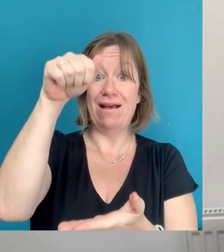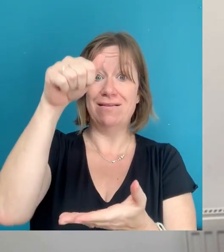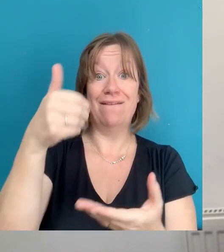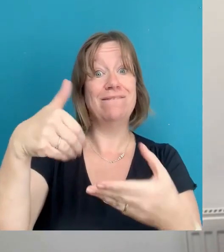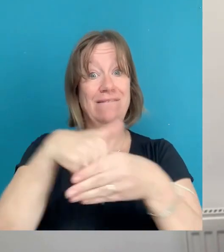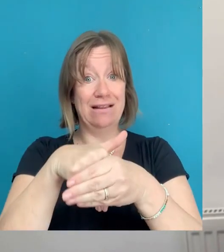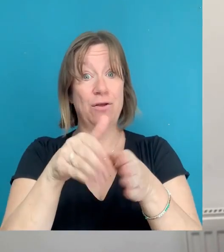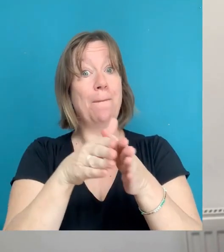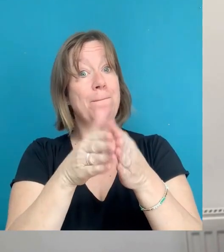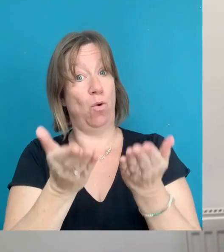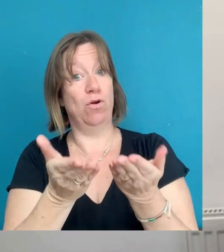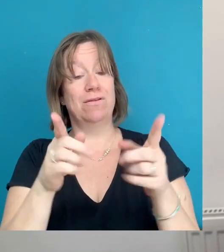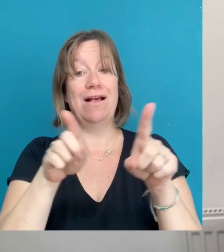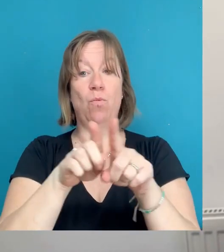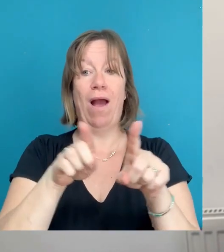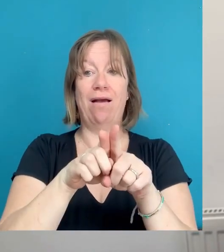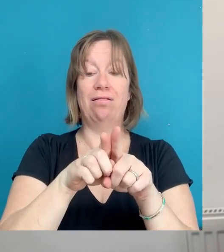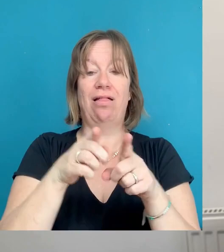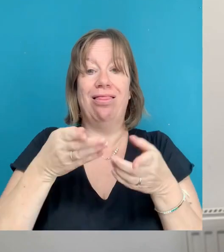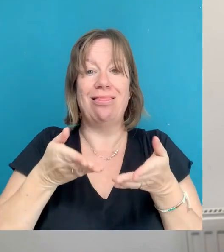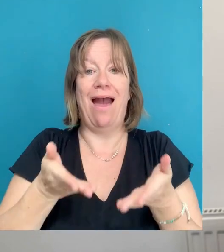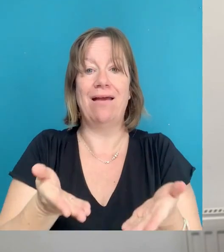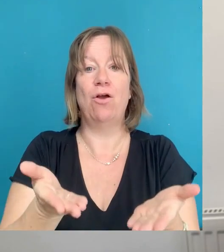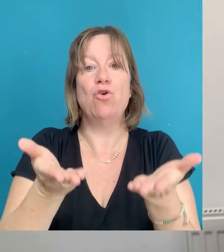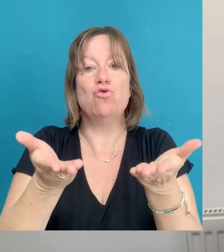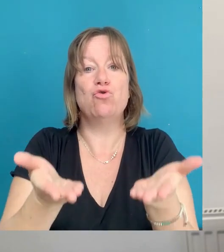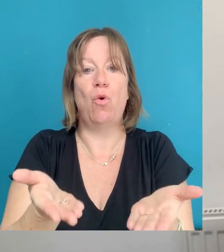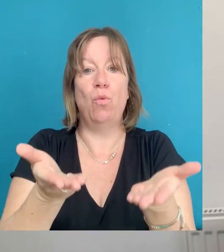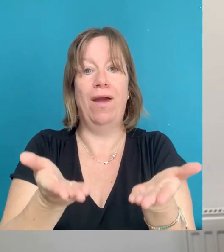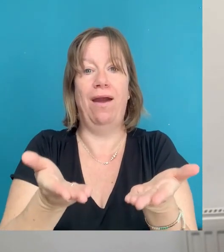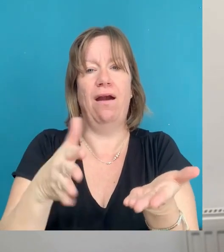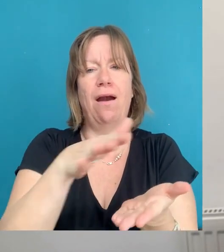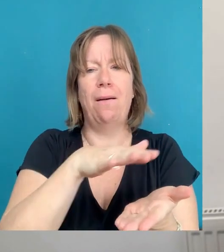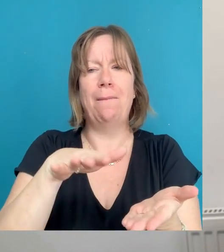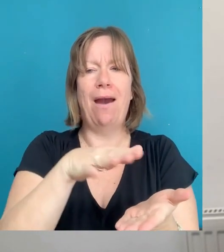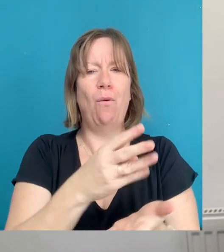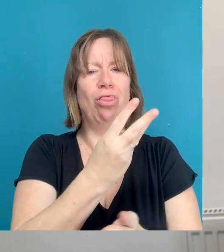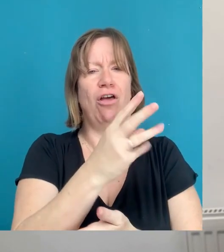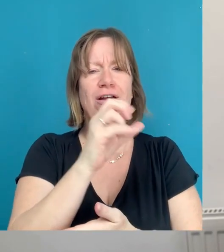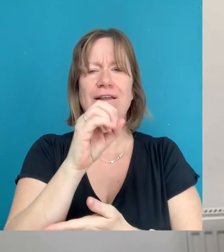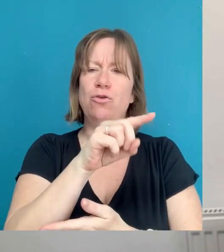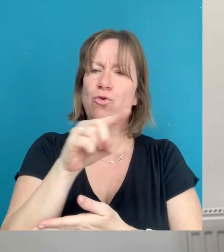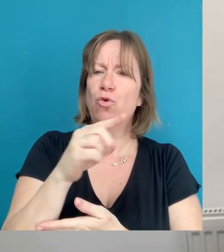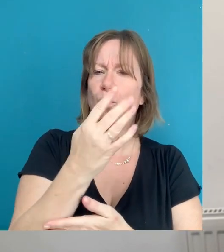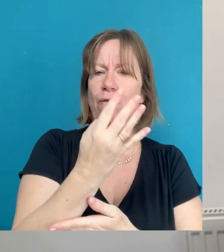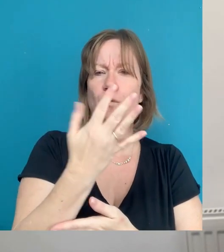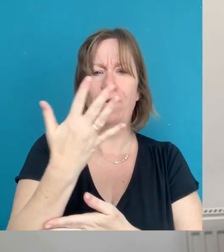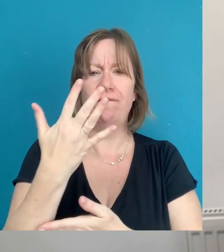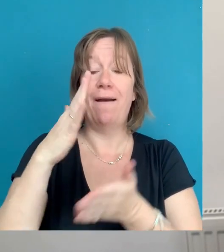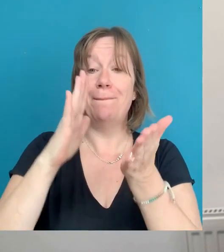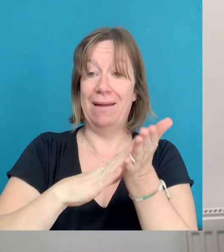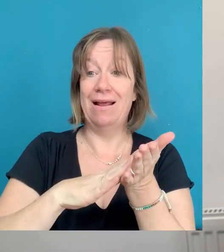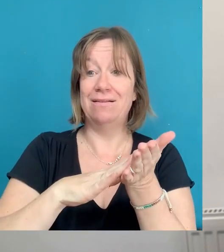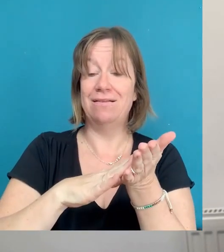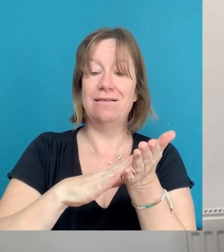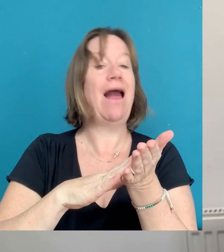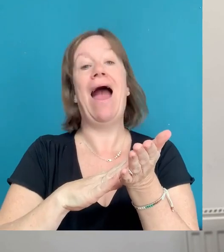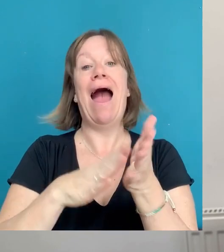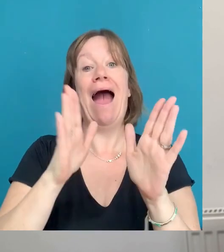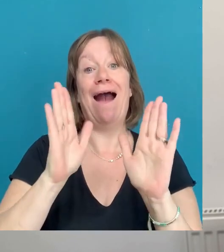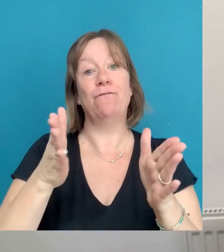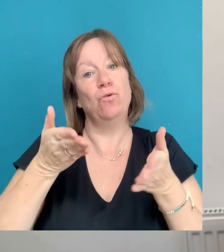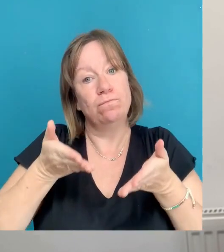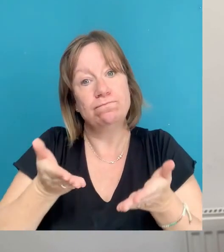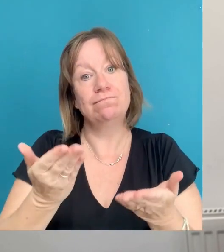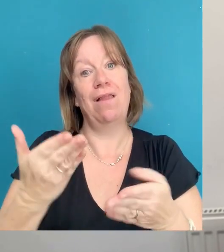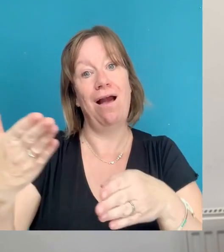my press and the books. So they have been soaking for a good 30 minutes, 45 minutes. So that's